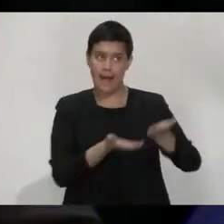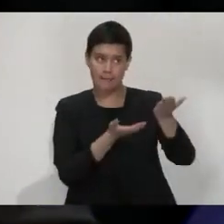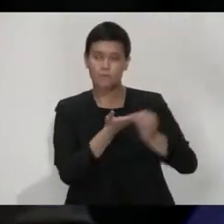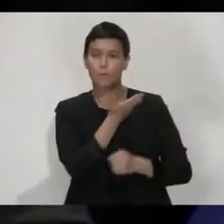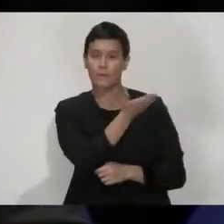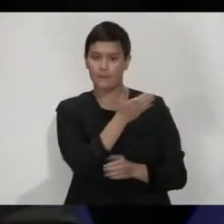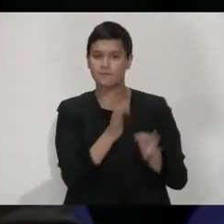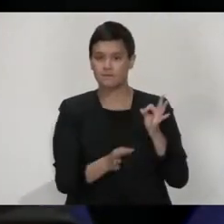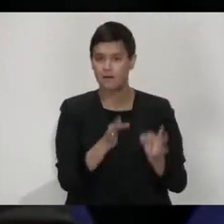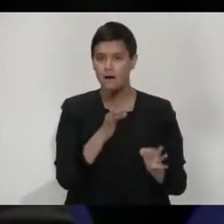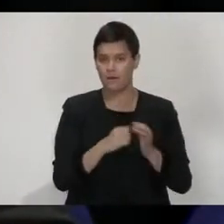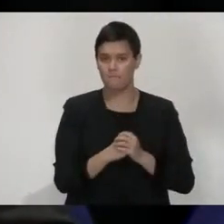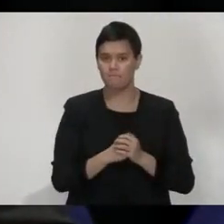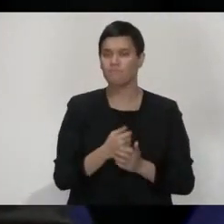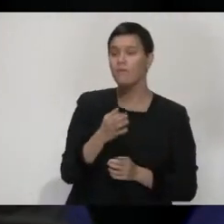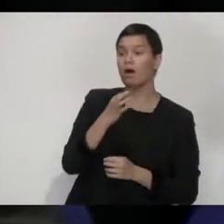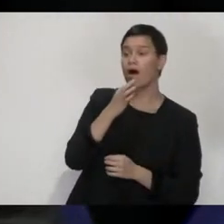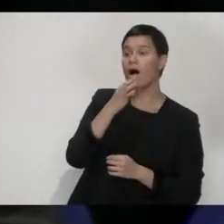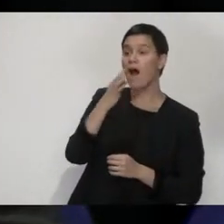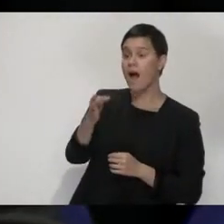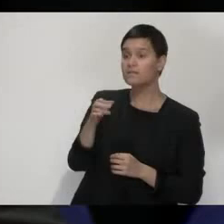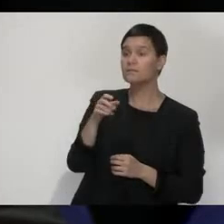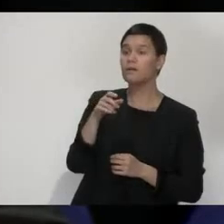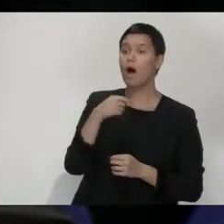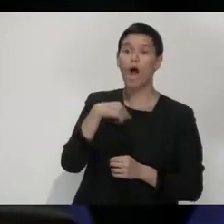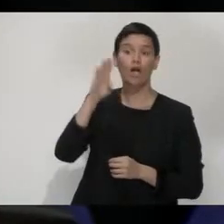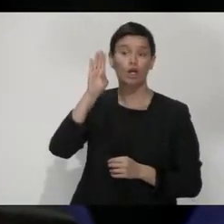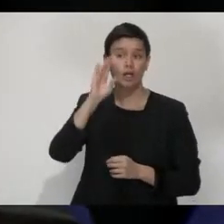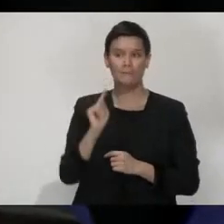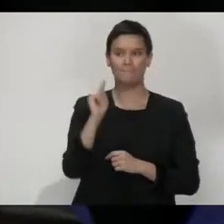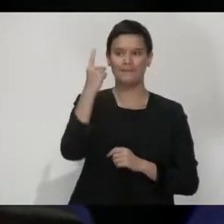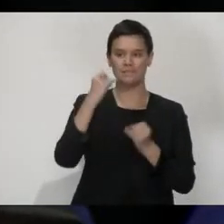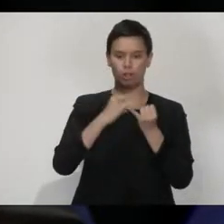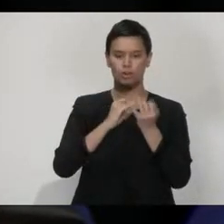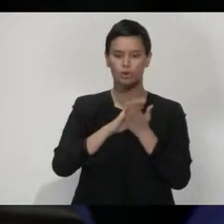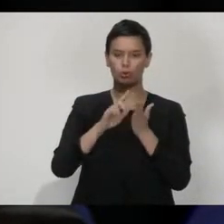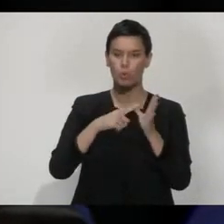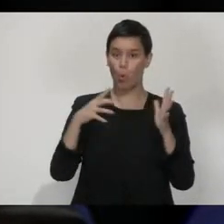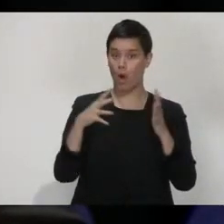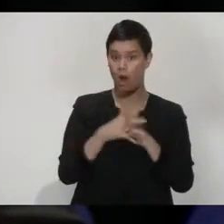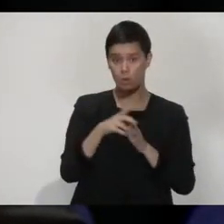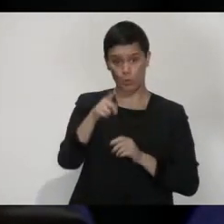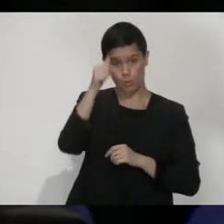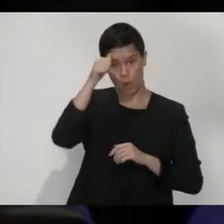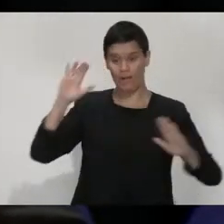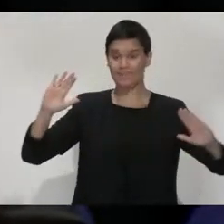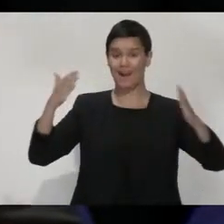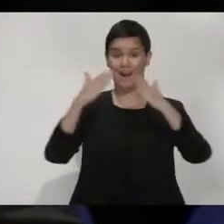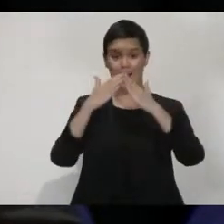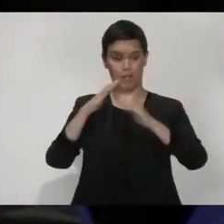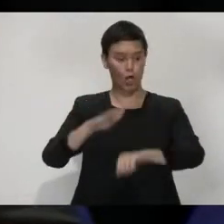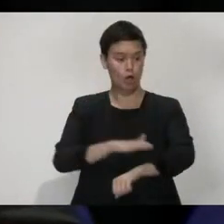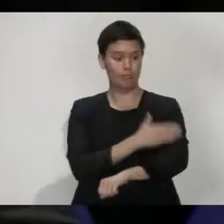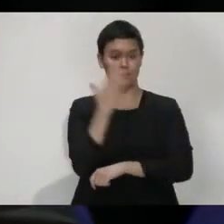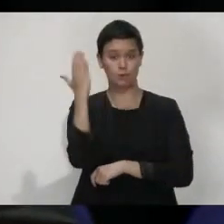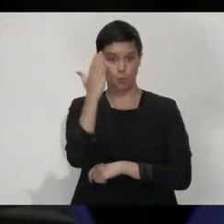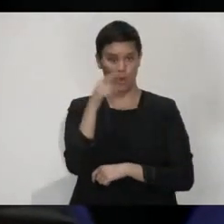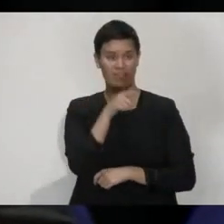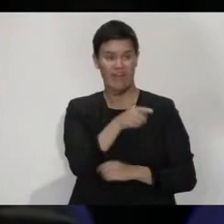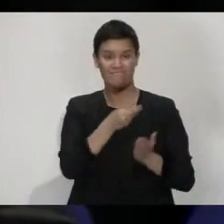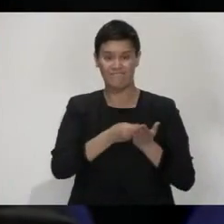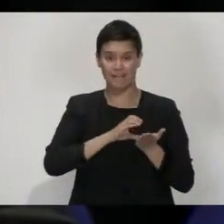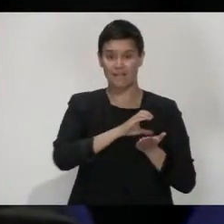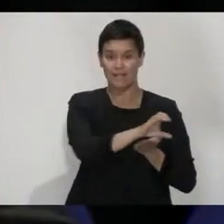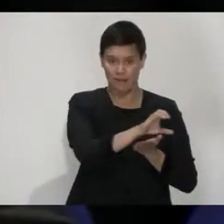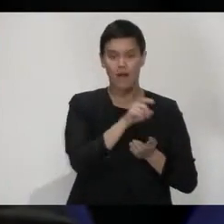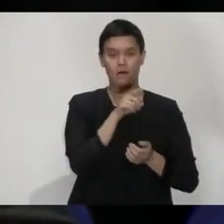I understand that James Shaw is wanting to pull the money for the Green School. Can or will that happen? You'd need to talk to Minister Shaw about what he wants, but my view is that